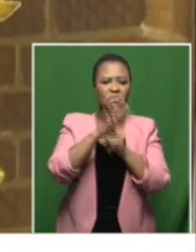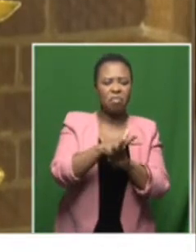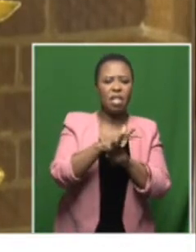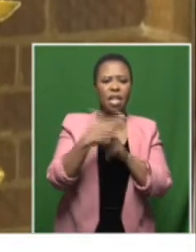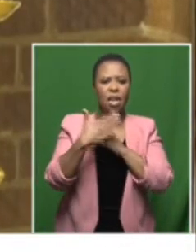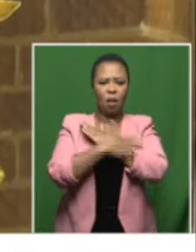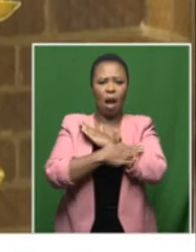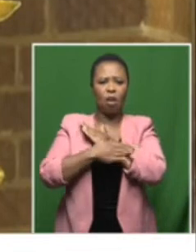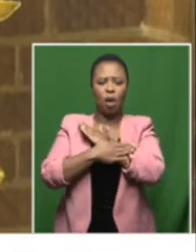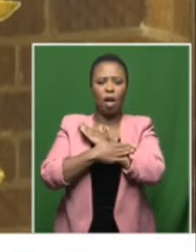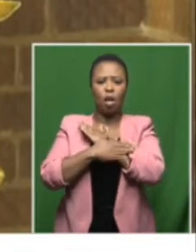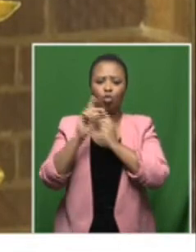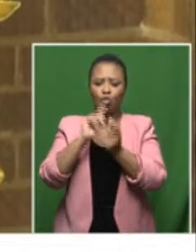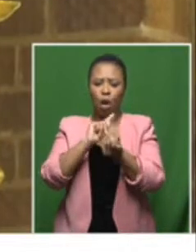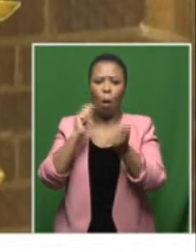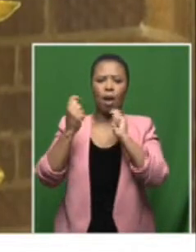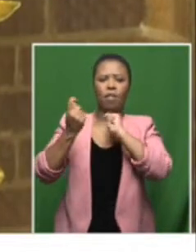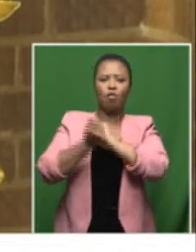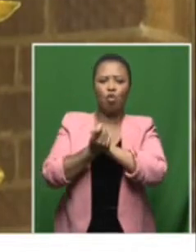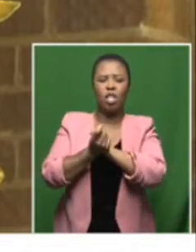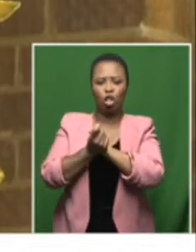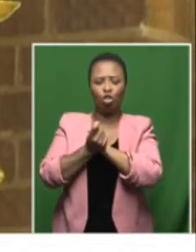Traitors to our revolution, she would say.